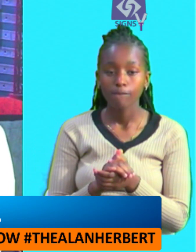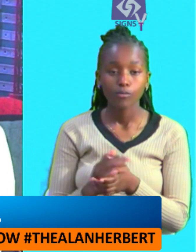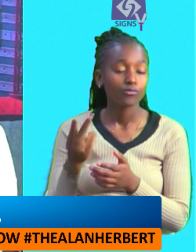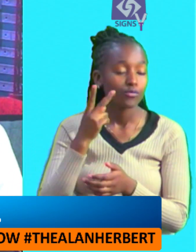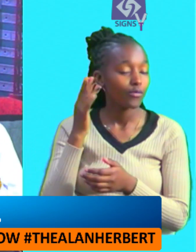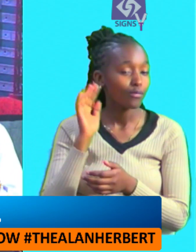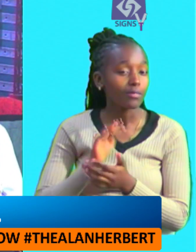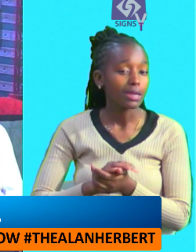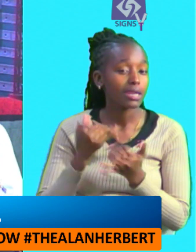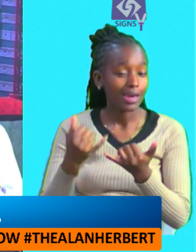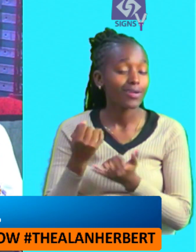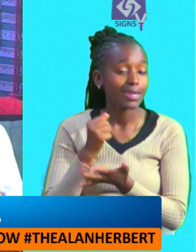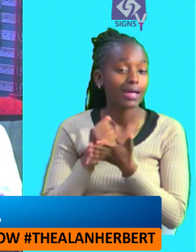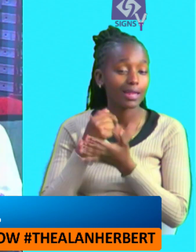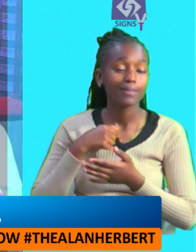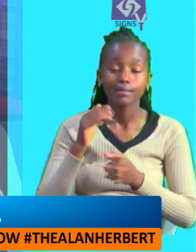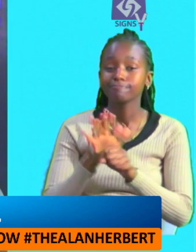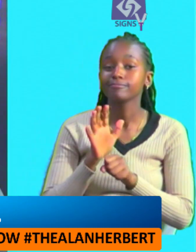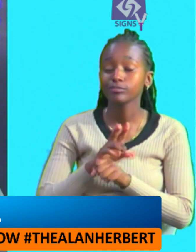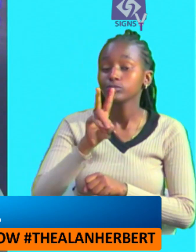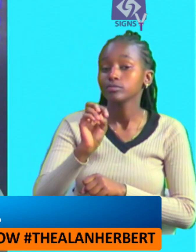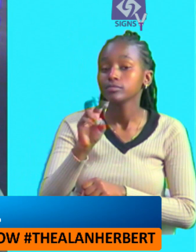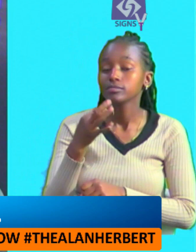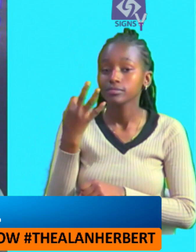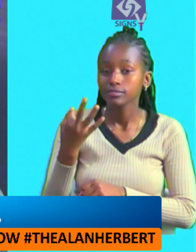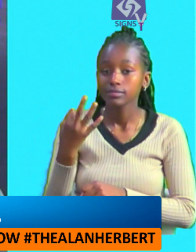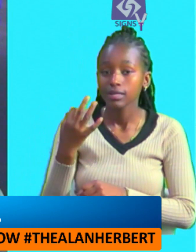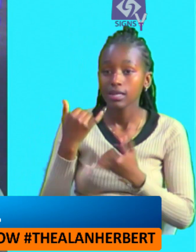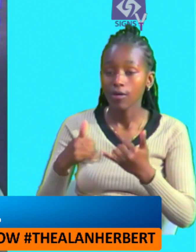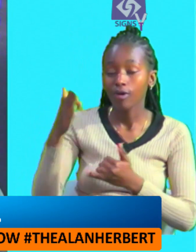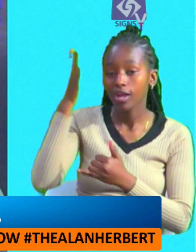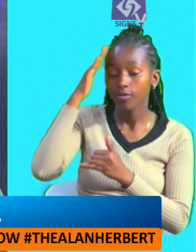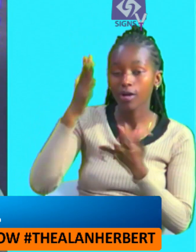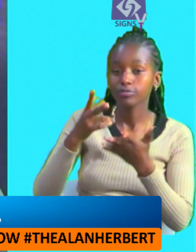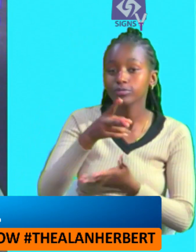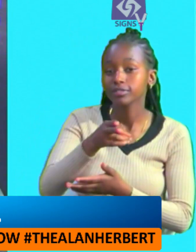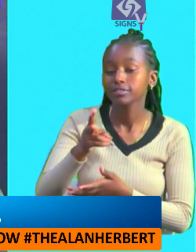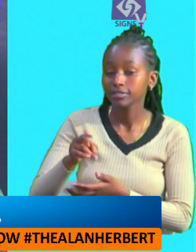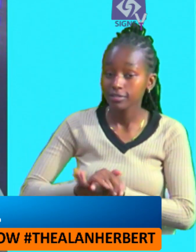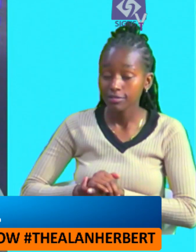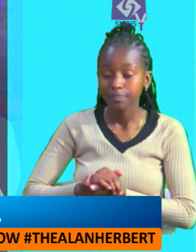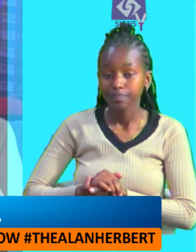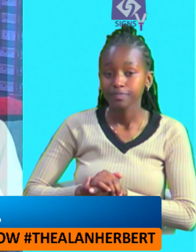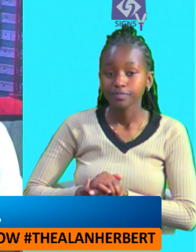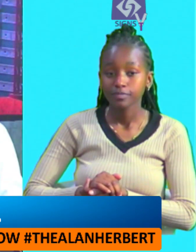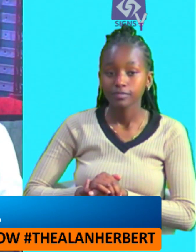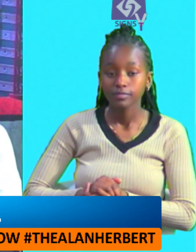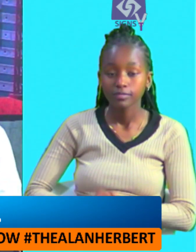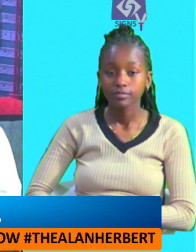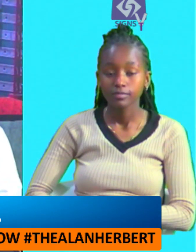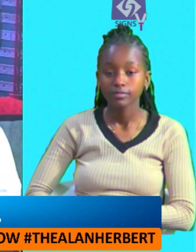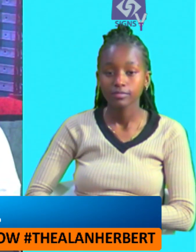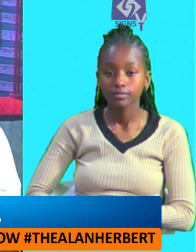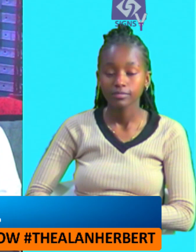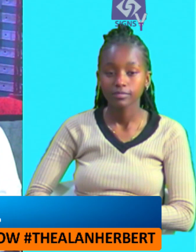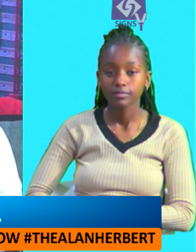ya hii mwaka. Nianzishe podcast. And you don't, okay, I've seen you are into the